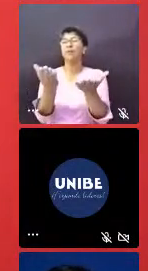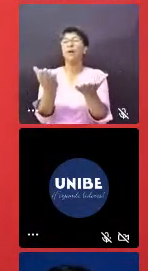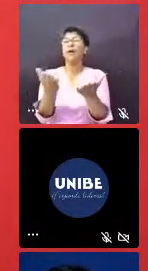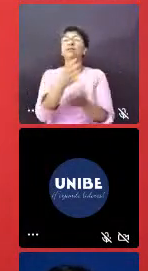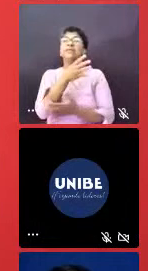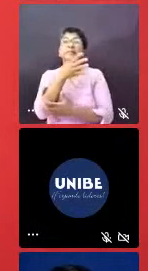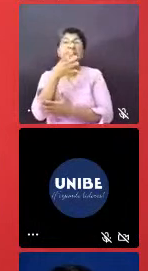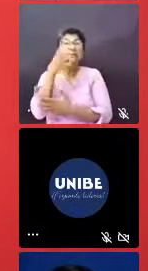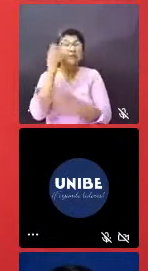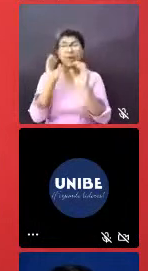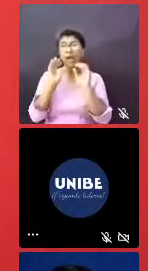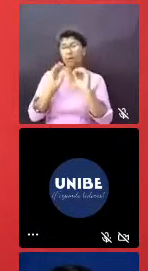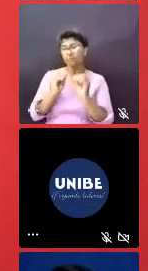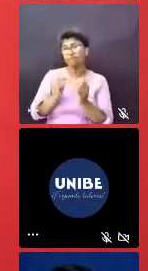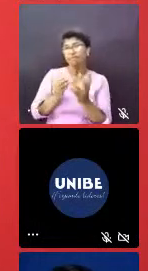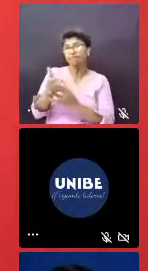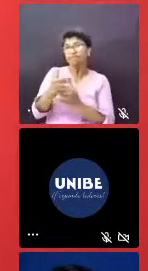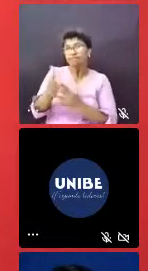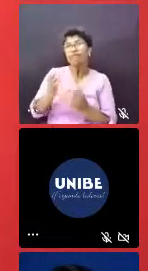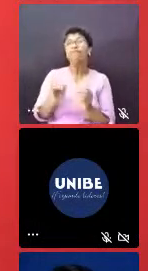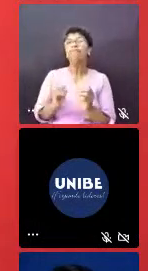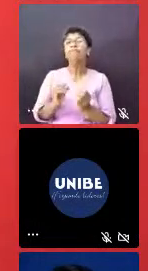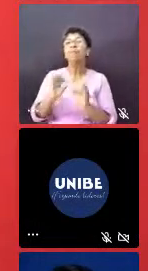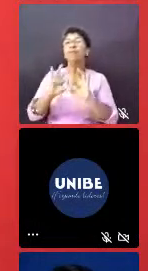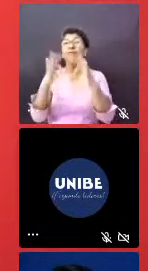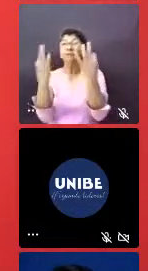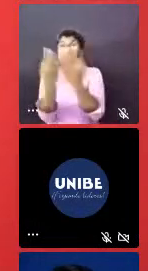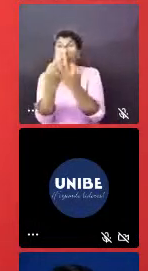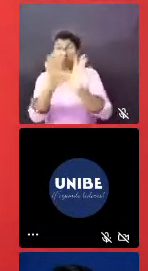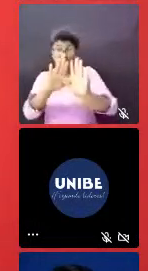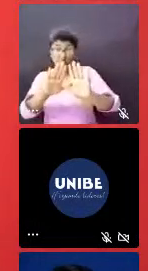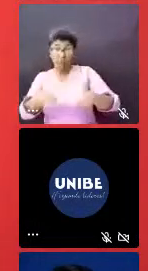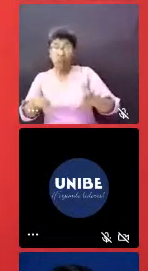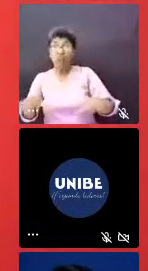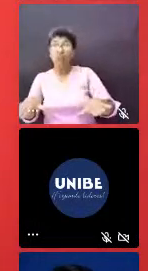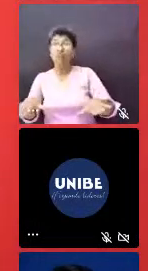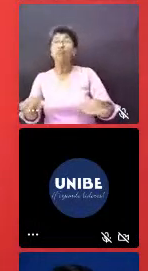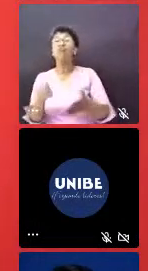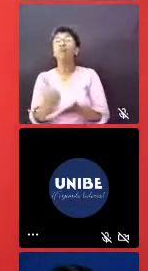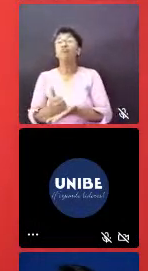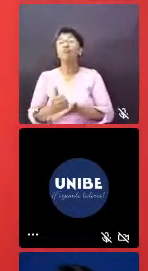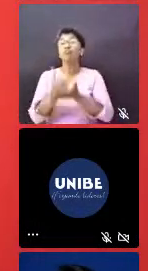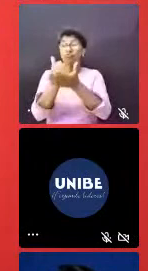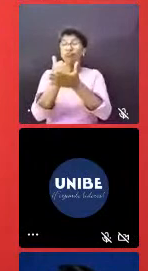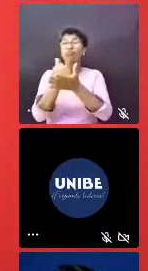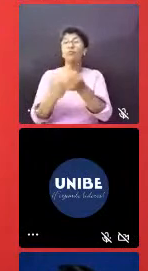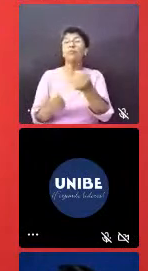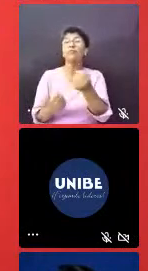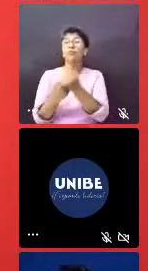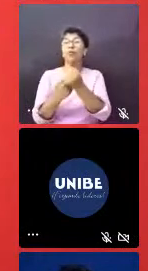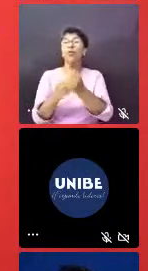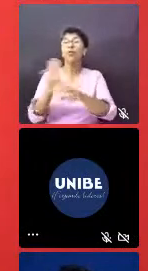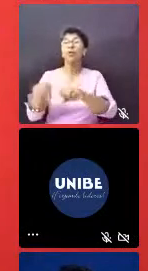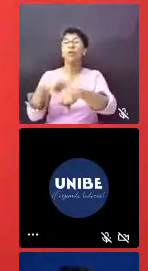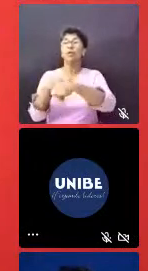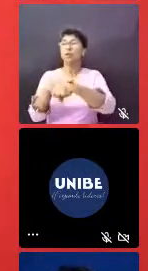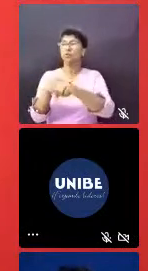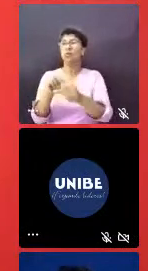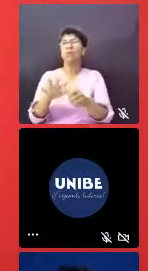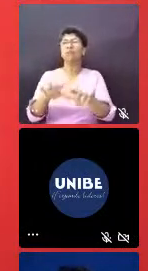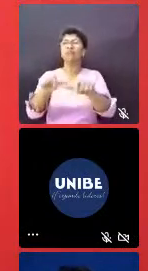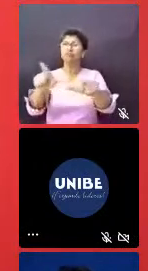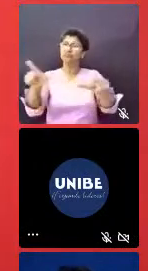intervention, both for the child and the family, and to support child and family in their normal, natural environment,